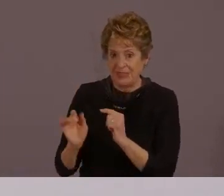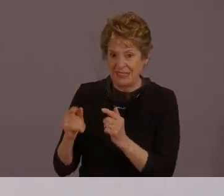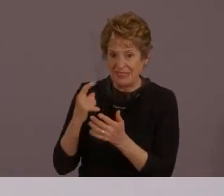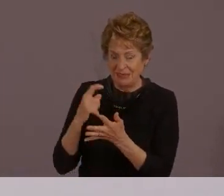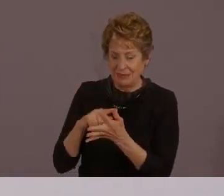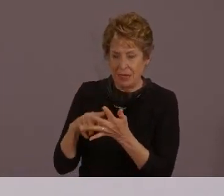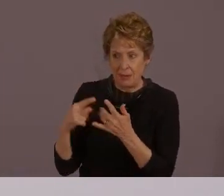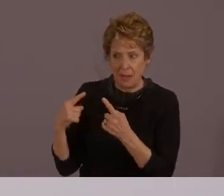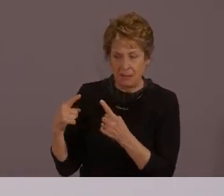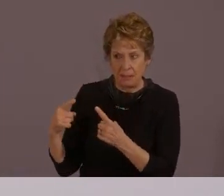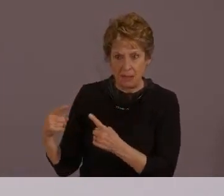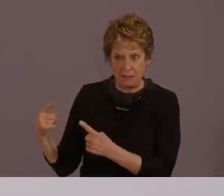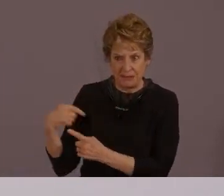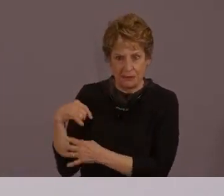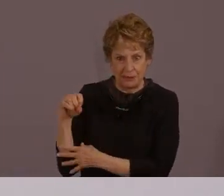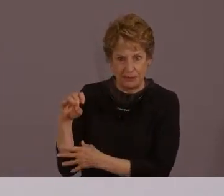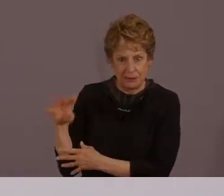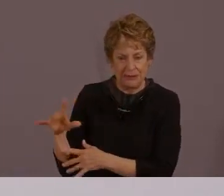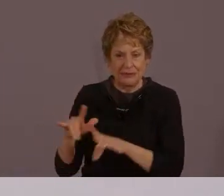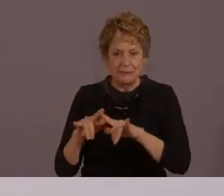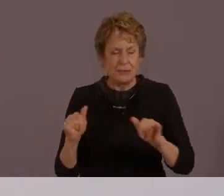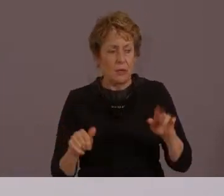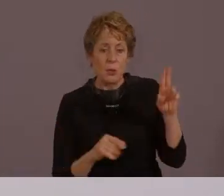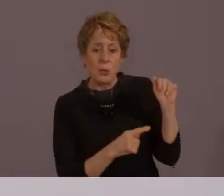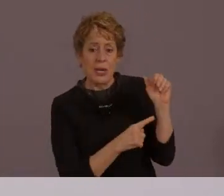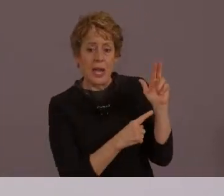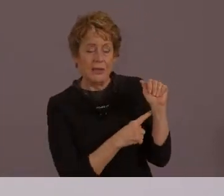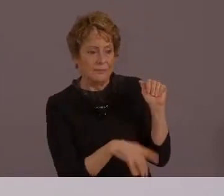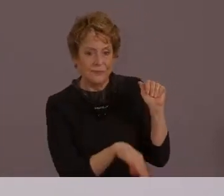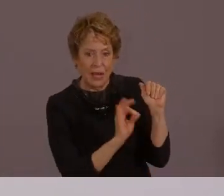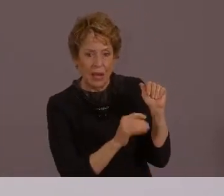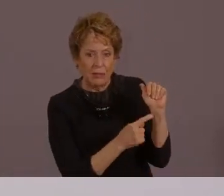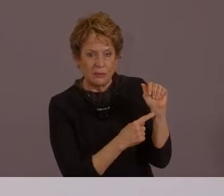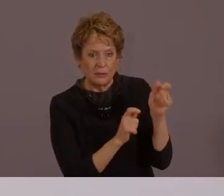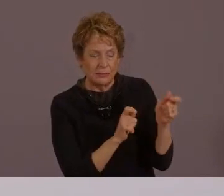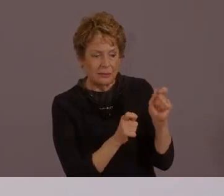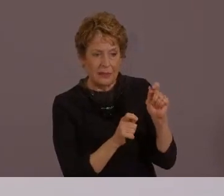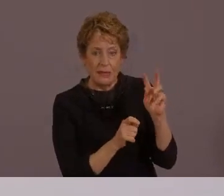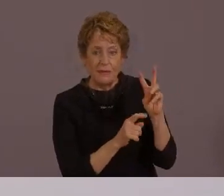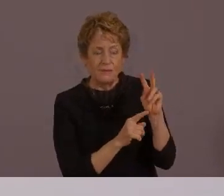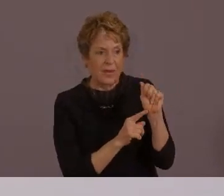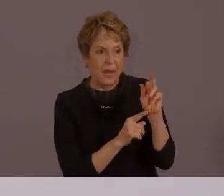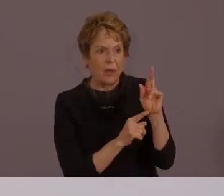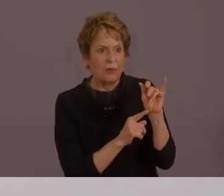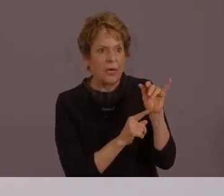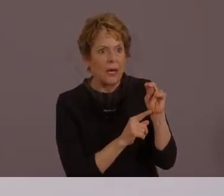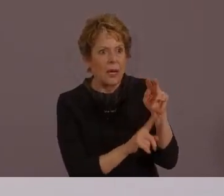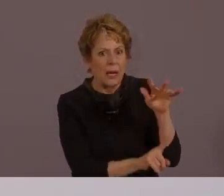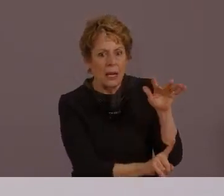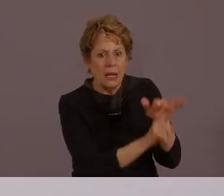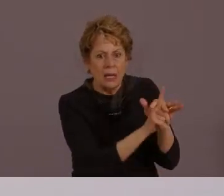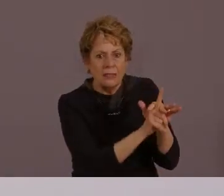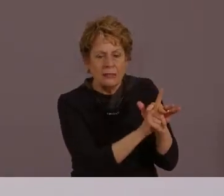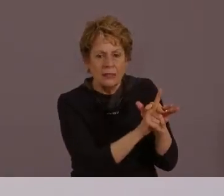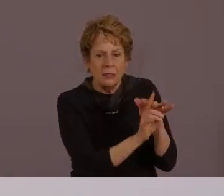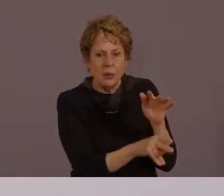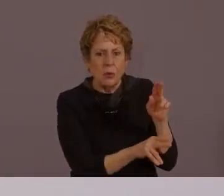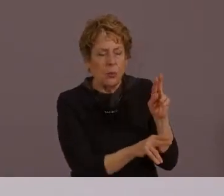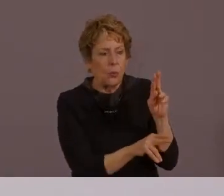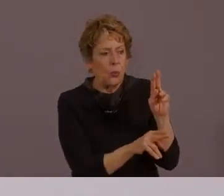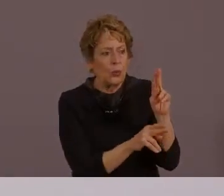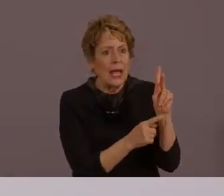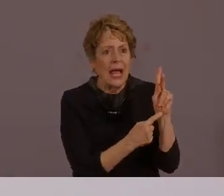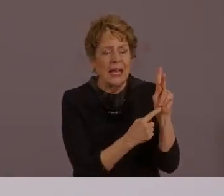detected a variant of the virus that was first found in the UK that is 50% more